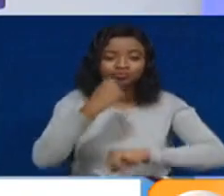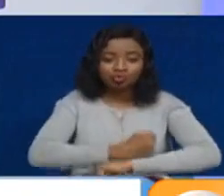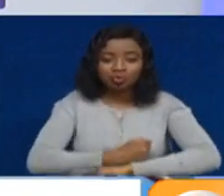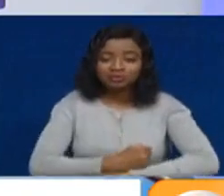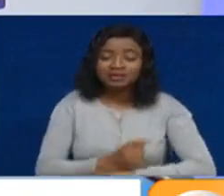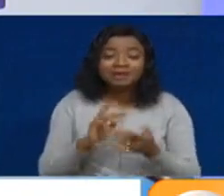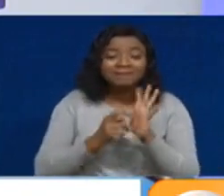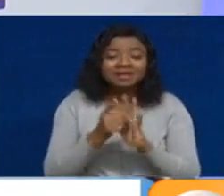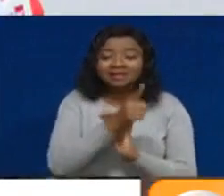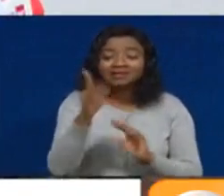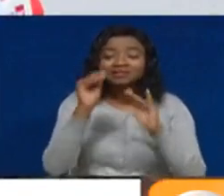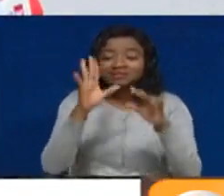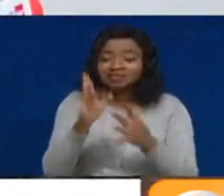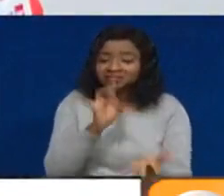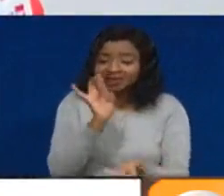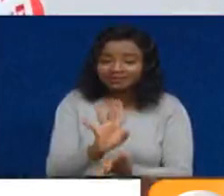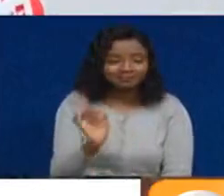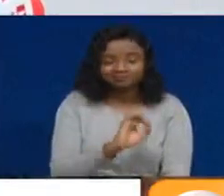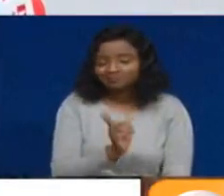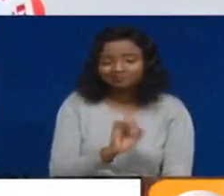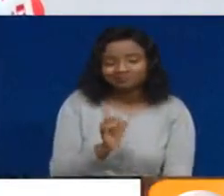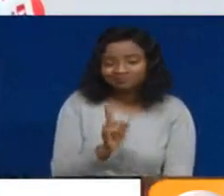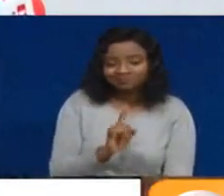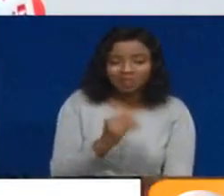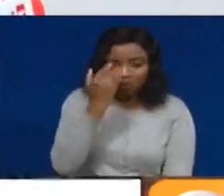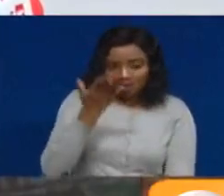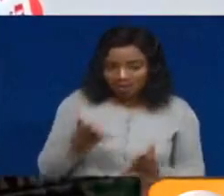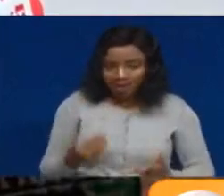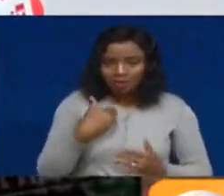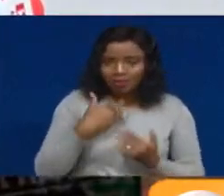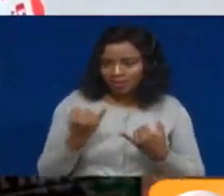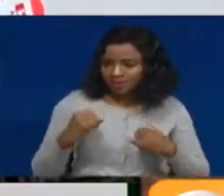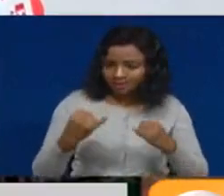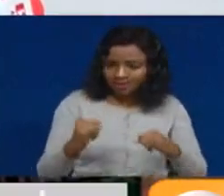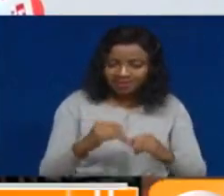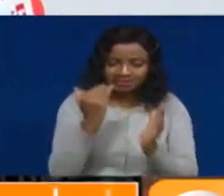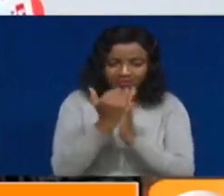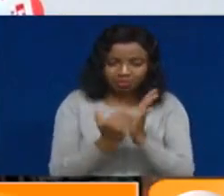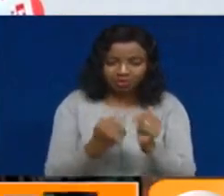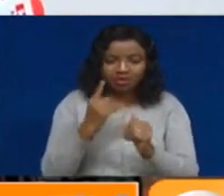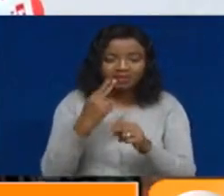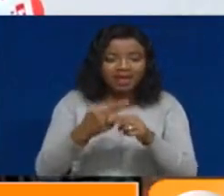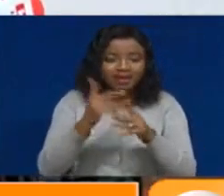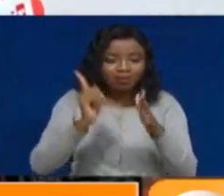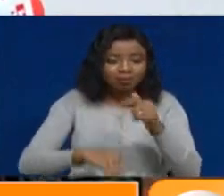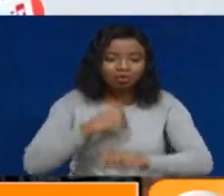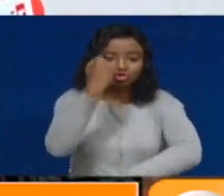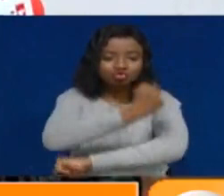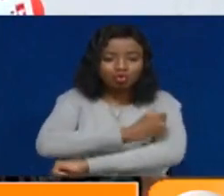this will not replace the teachers. We are actually implementing a program we are calling SchoolNet, connecting schools